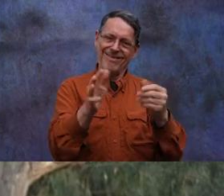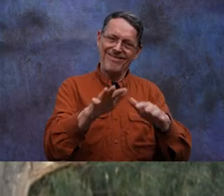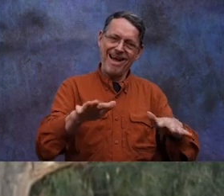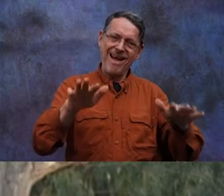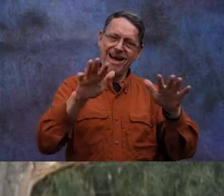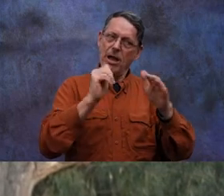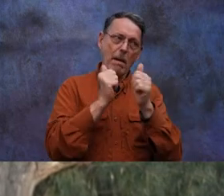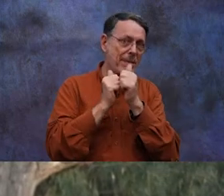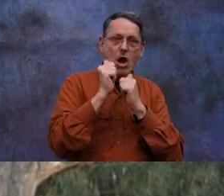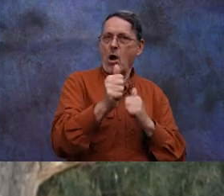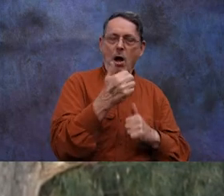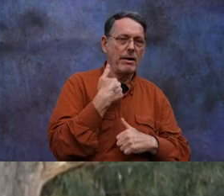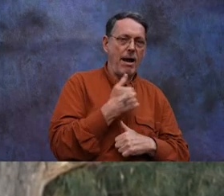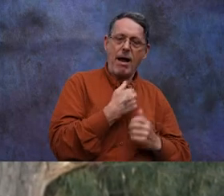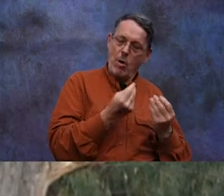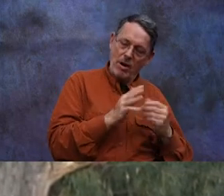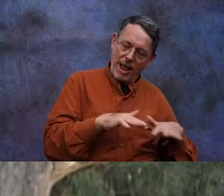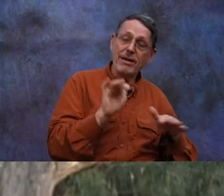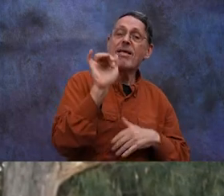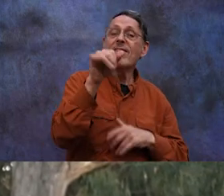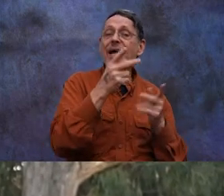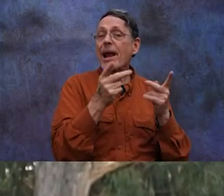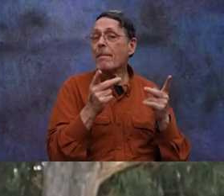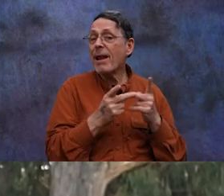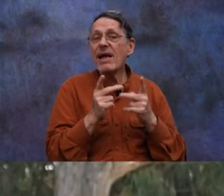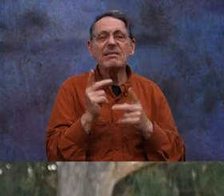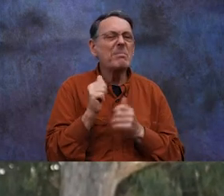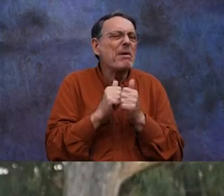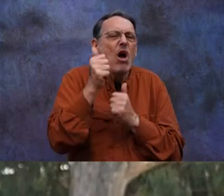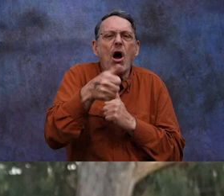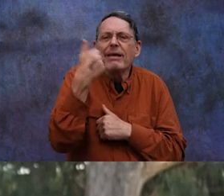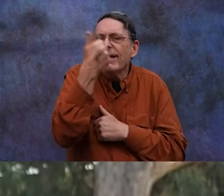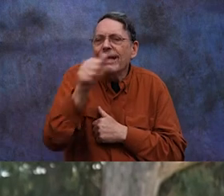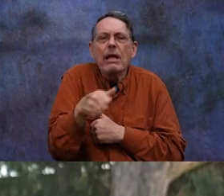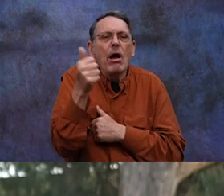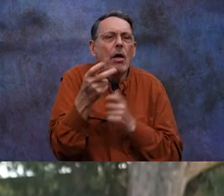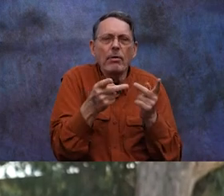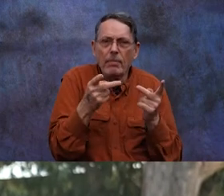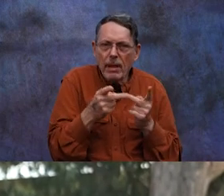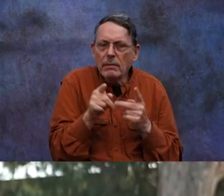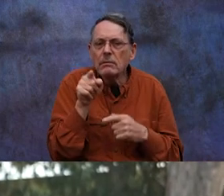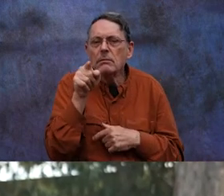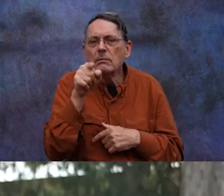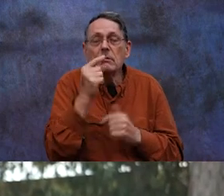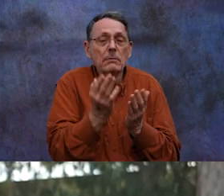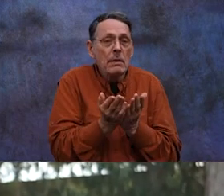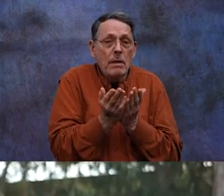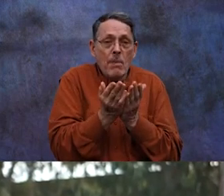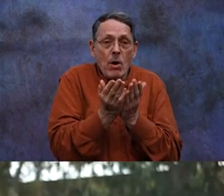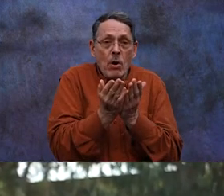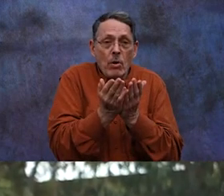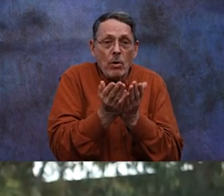the land, that place beyond place. And the boat scrapes the